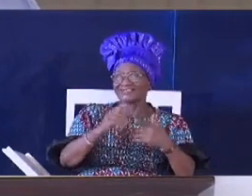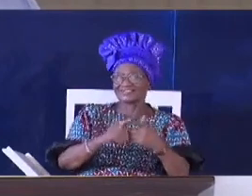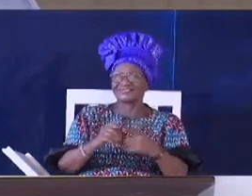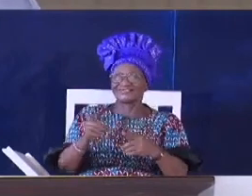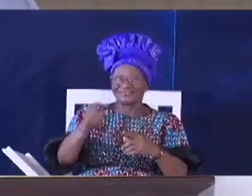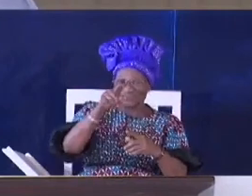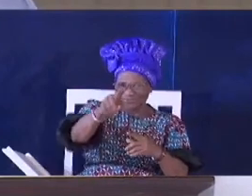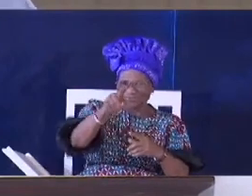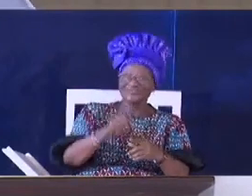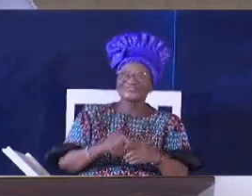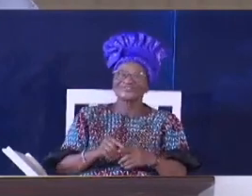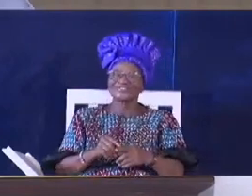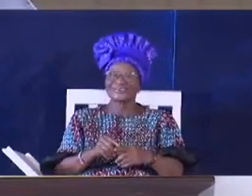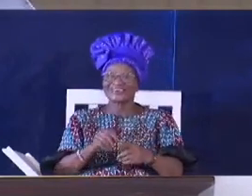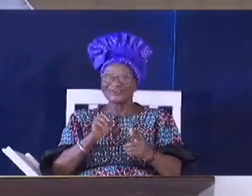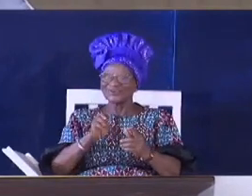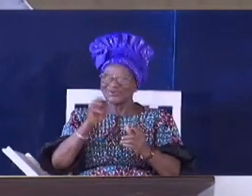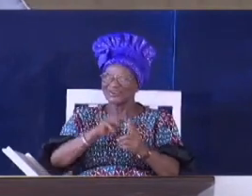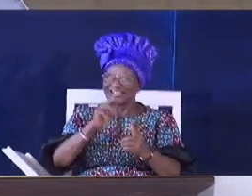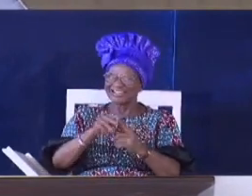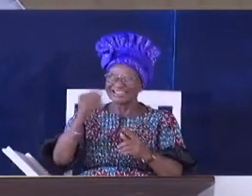I'm going to be here tomorrow.